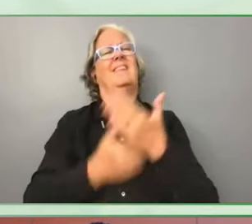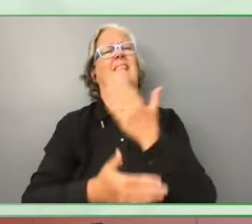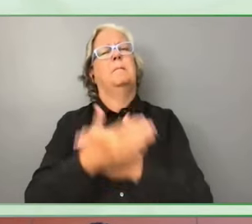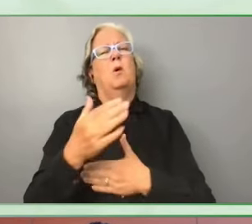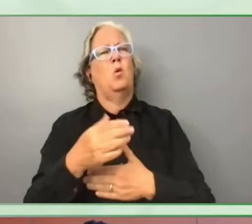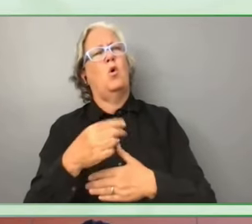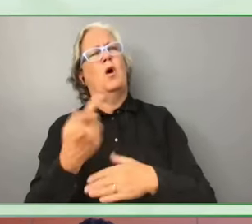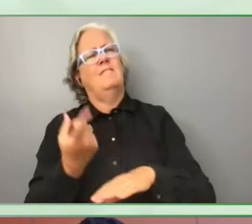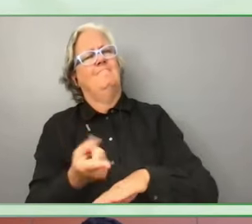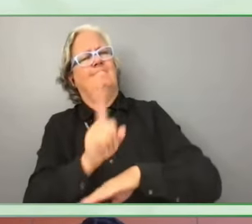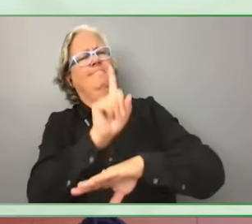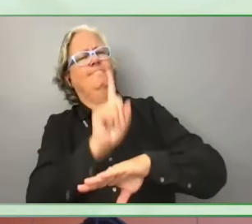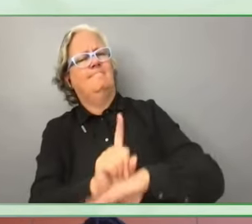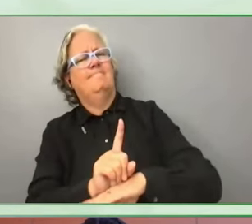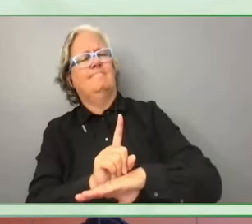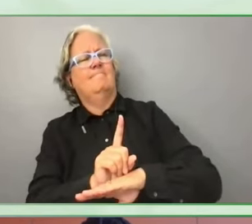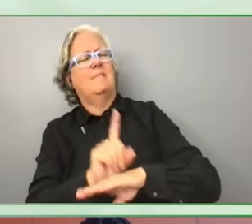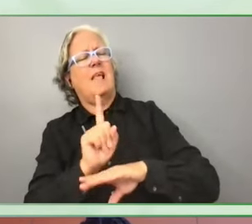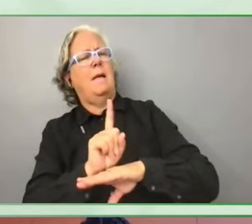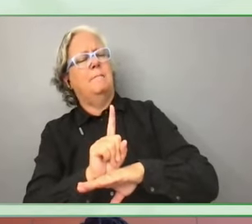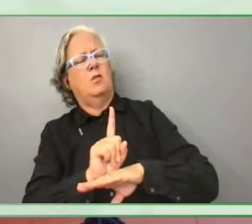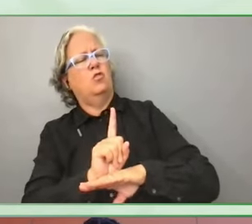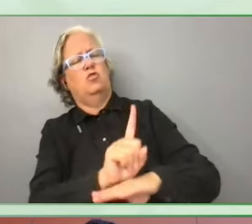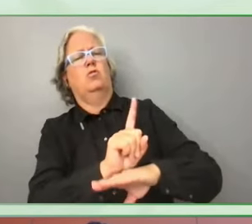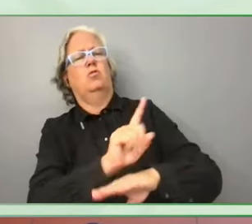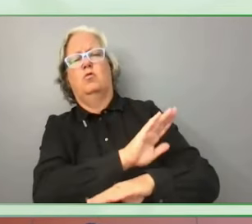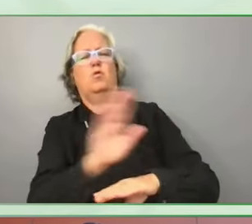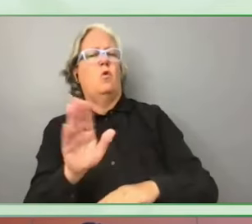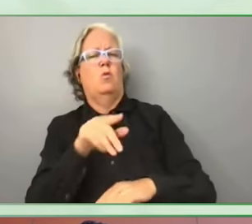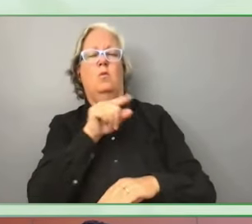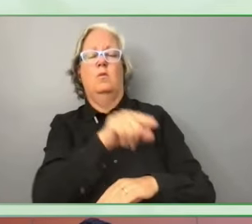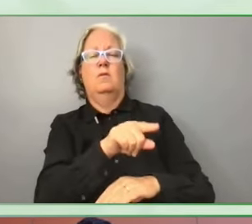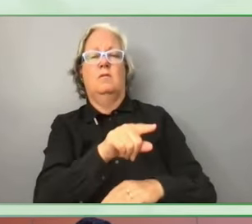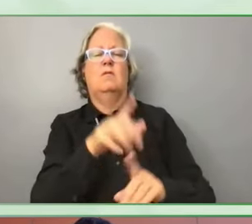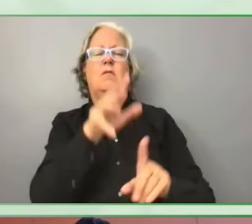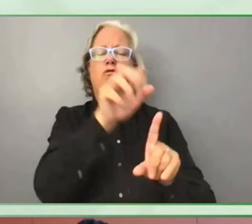that from calls reaching us from the office,